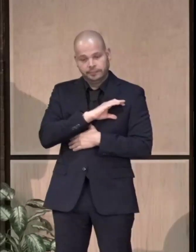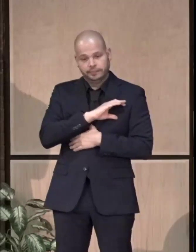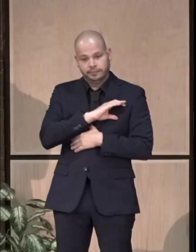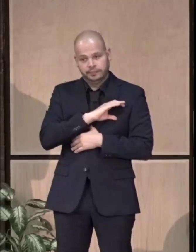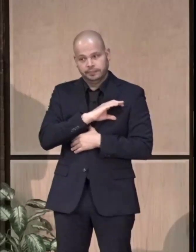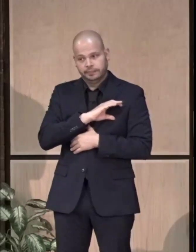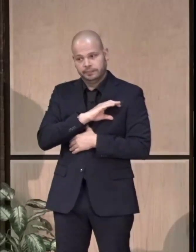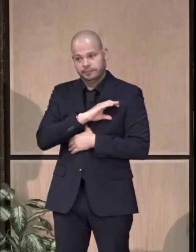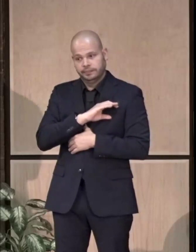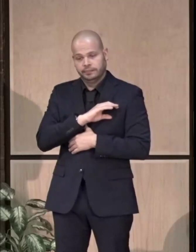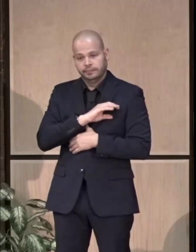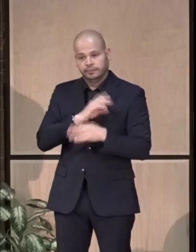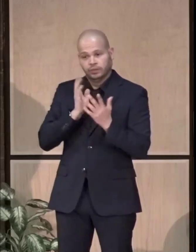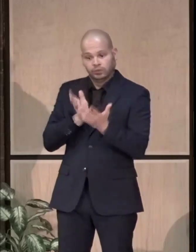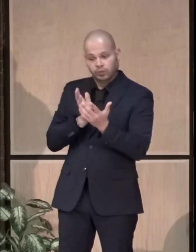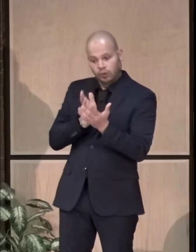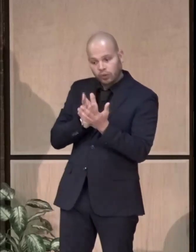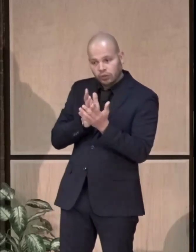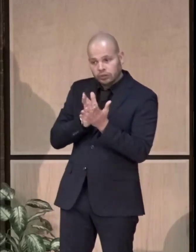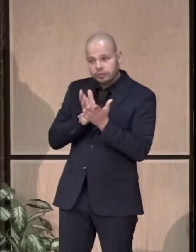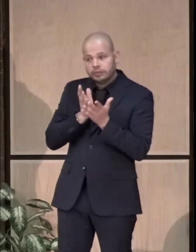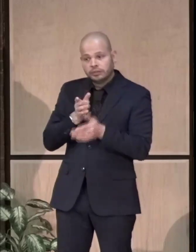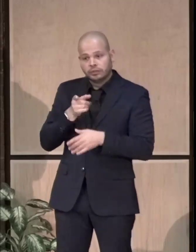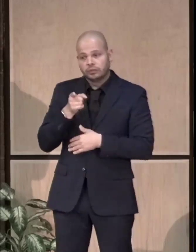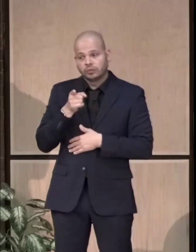if Card does show up,